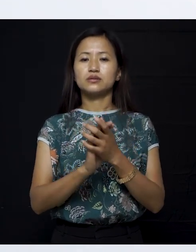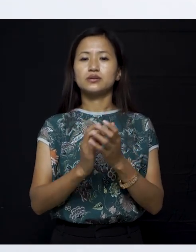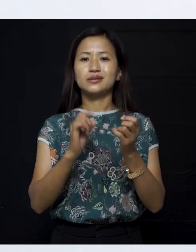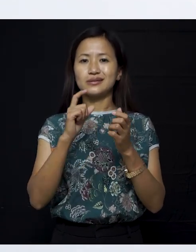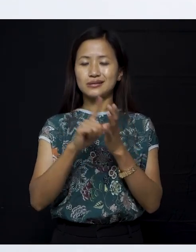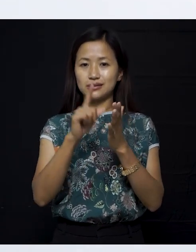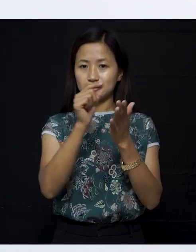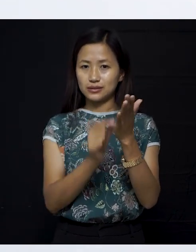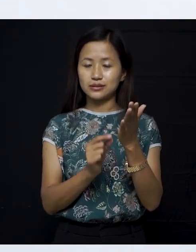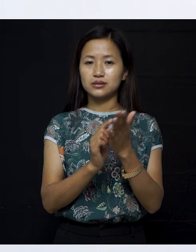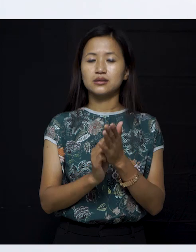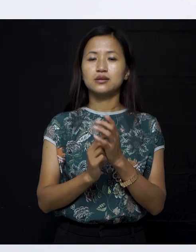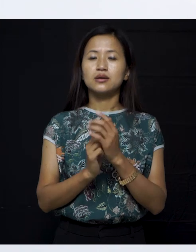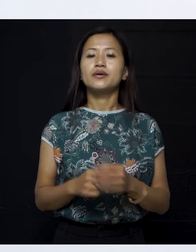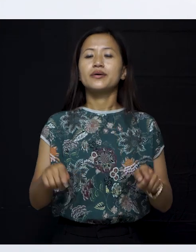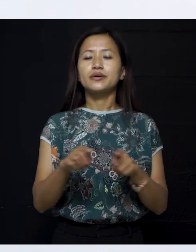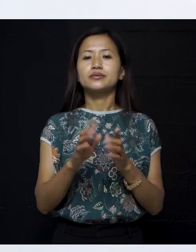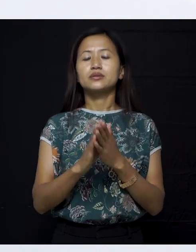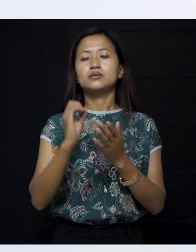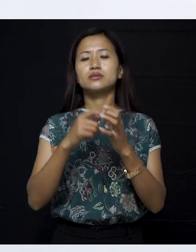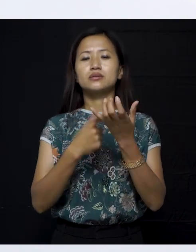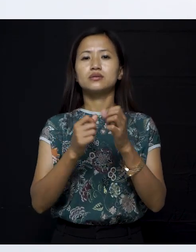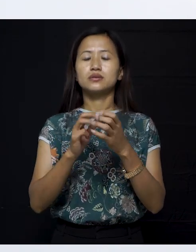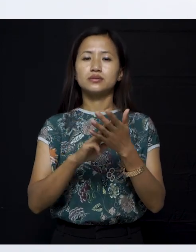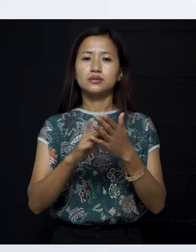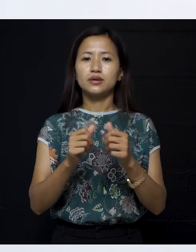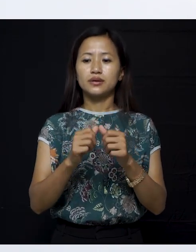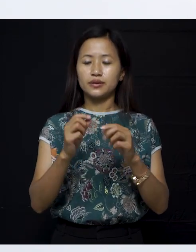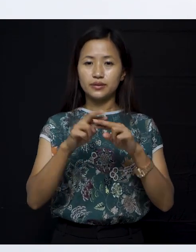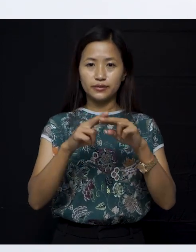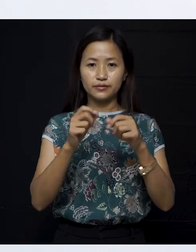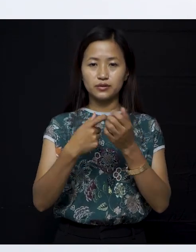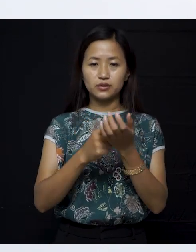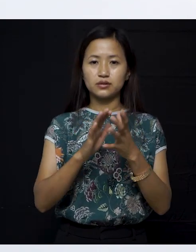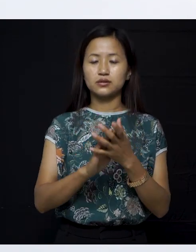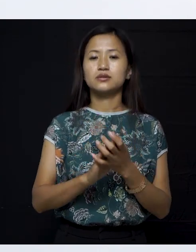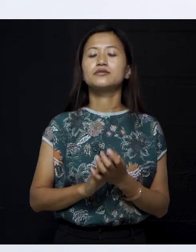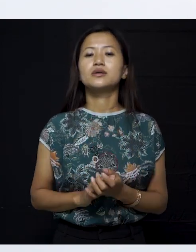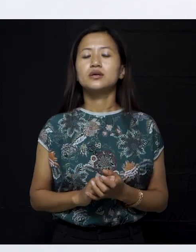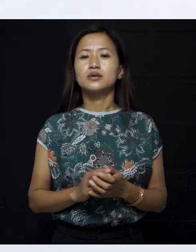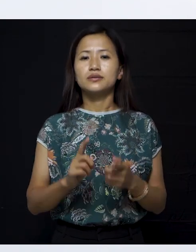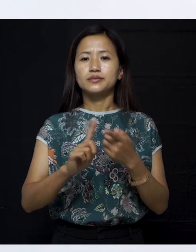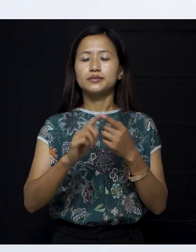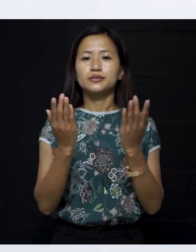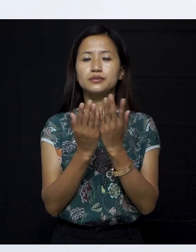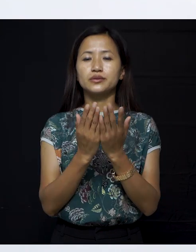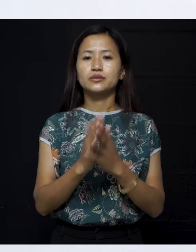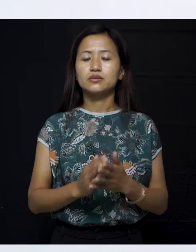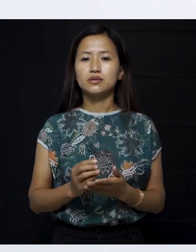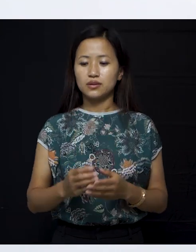taxes, defense, and foreign affairs, whereas the state list deals with the education,